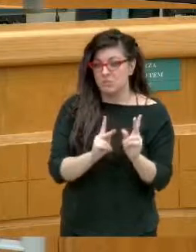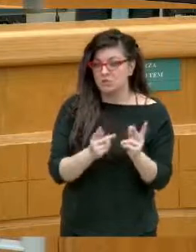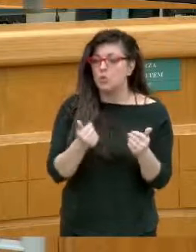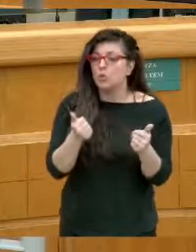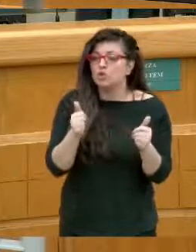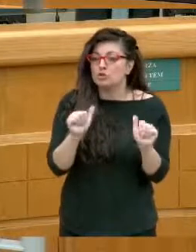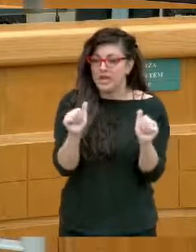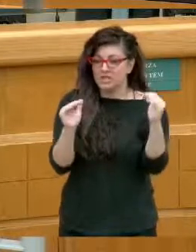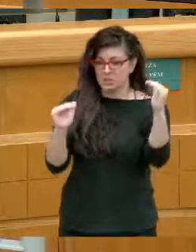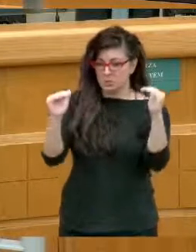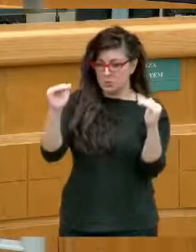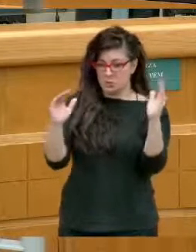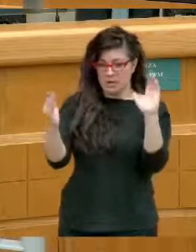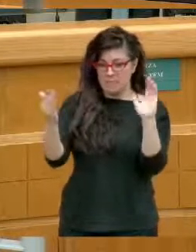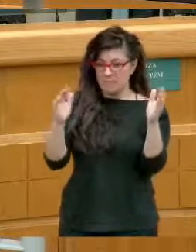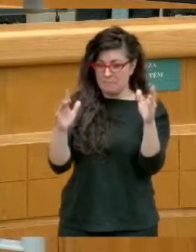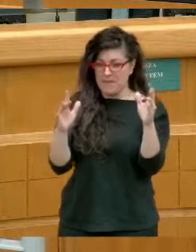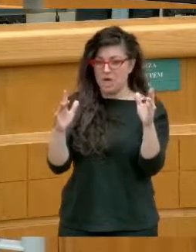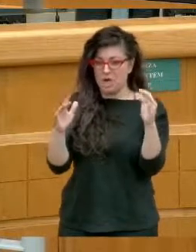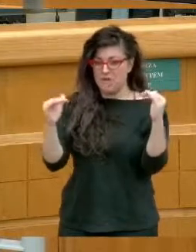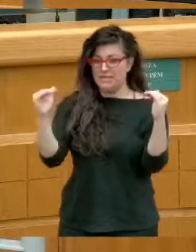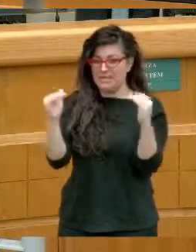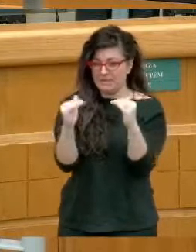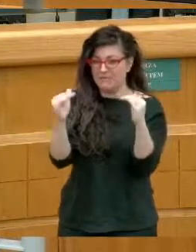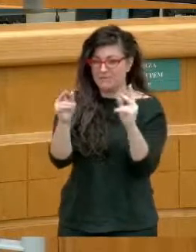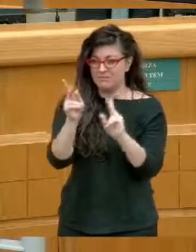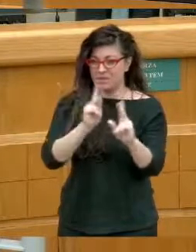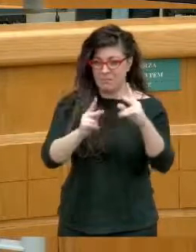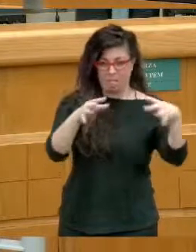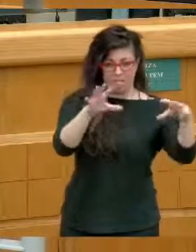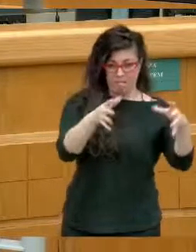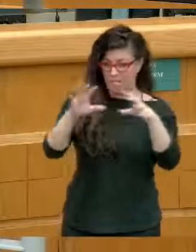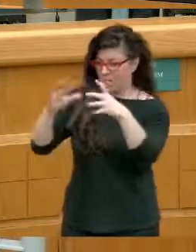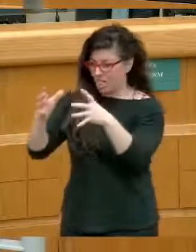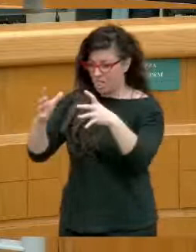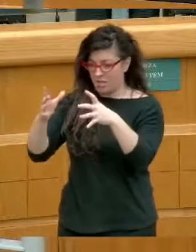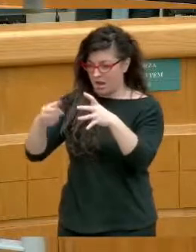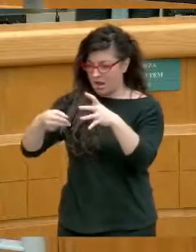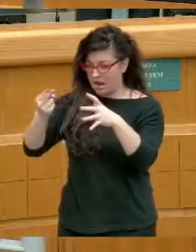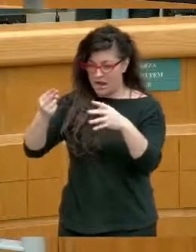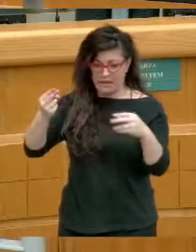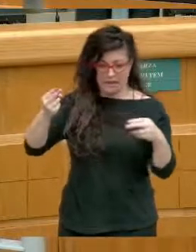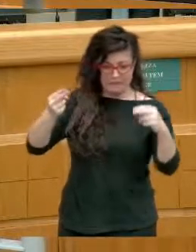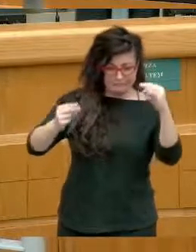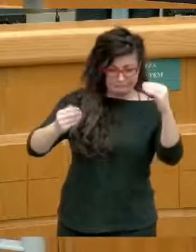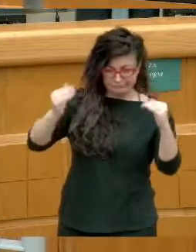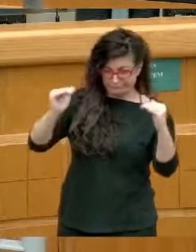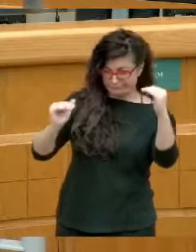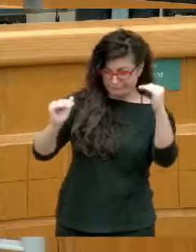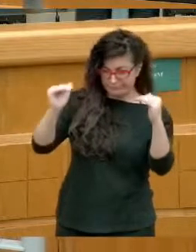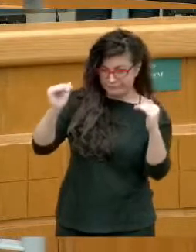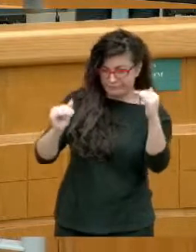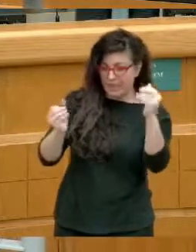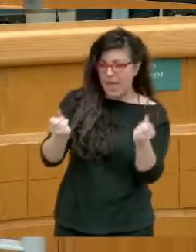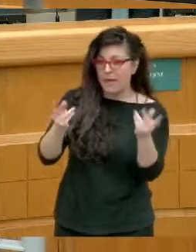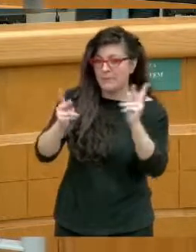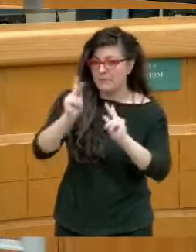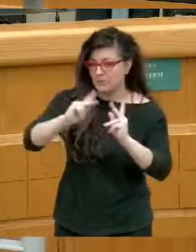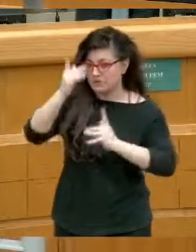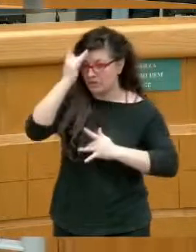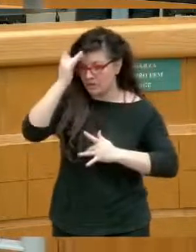field the comparison of how high is our rate of infection, or what proportion of our population has been